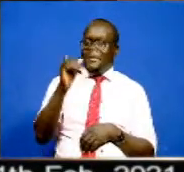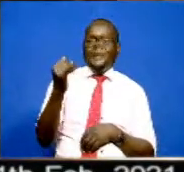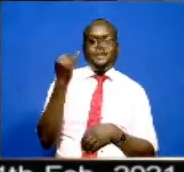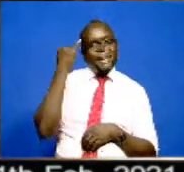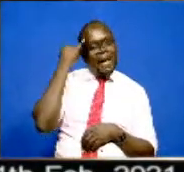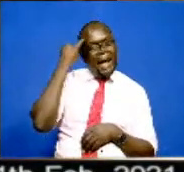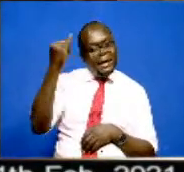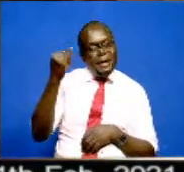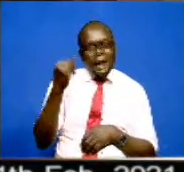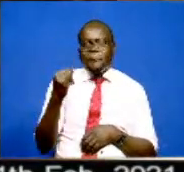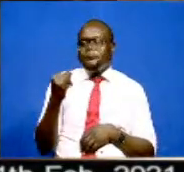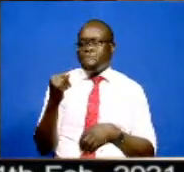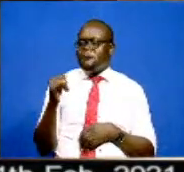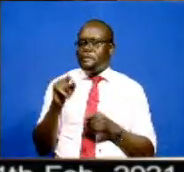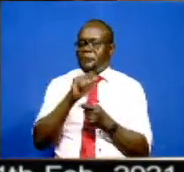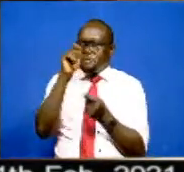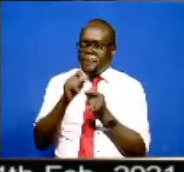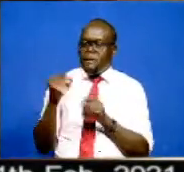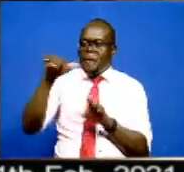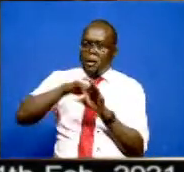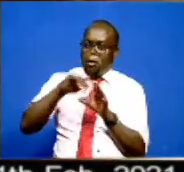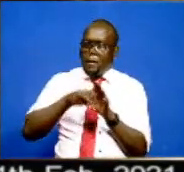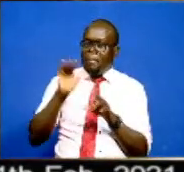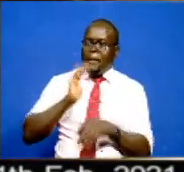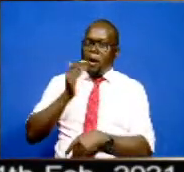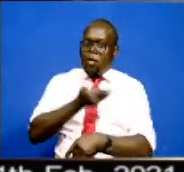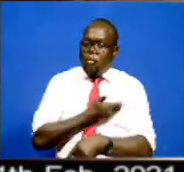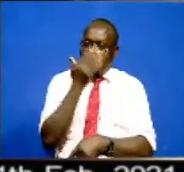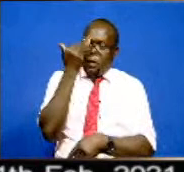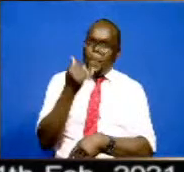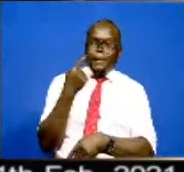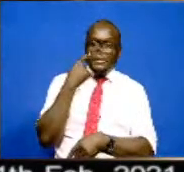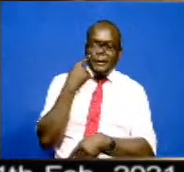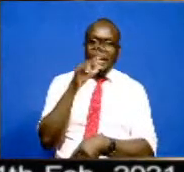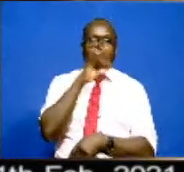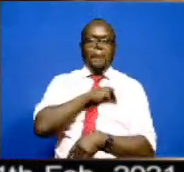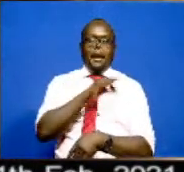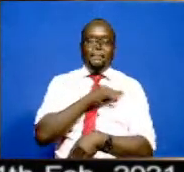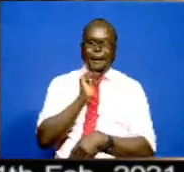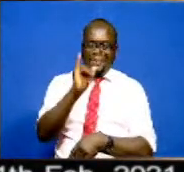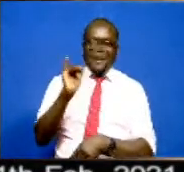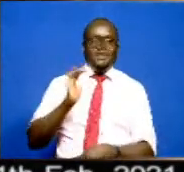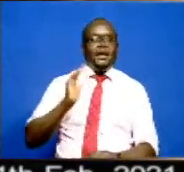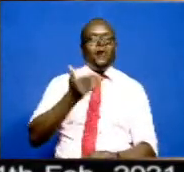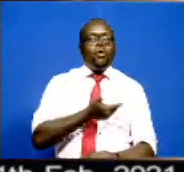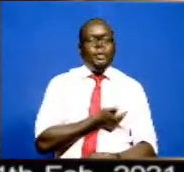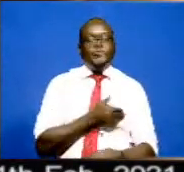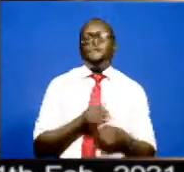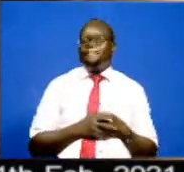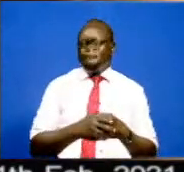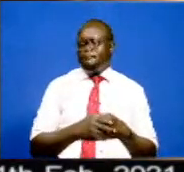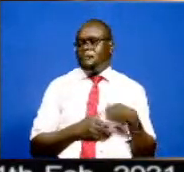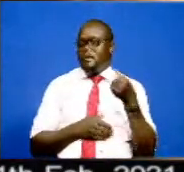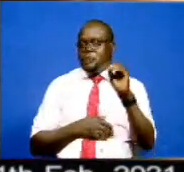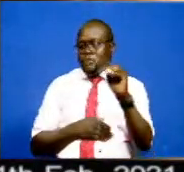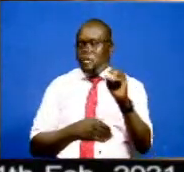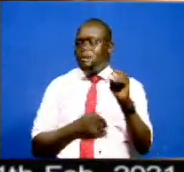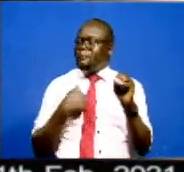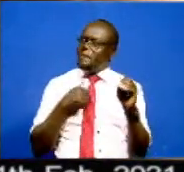the agitation for specific committees is because of a perceived benefit in that committee. Because then I would